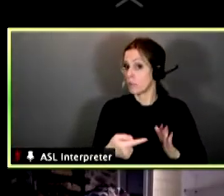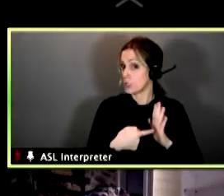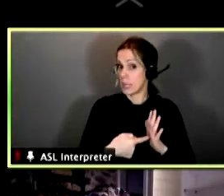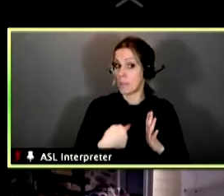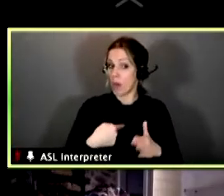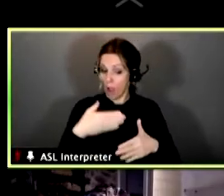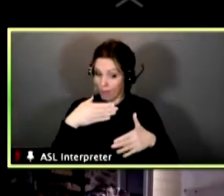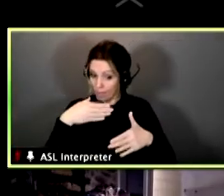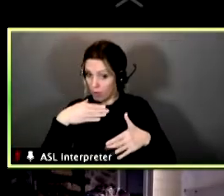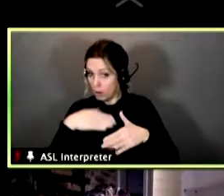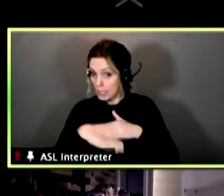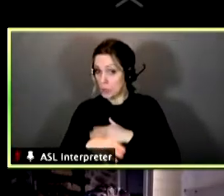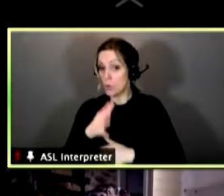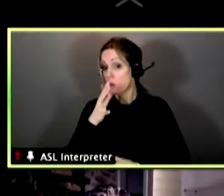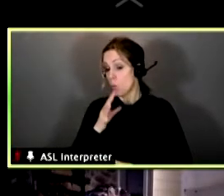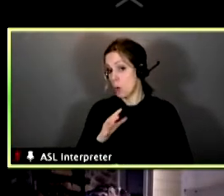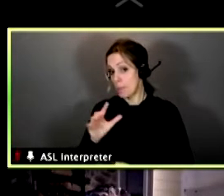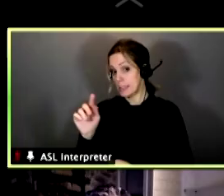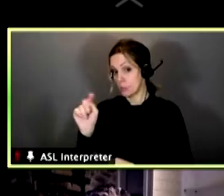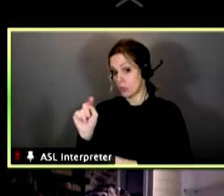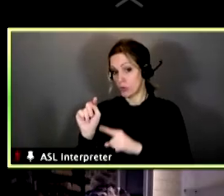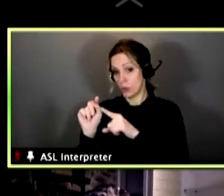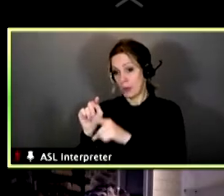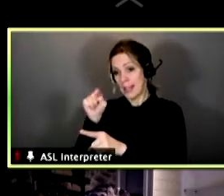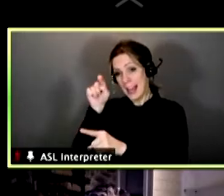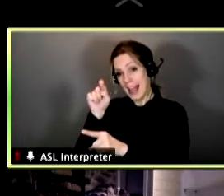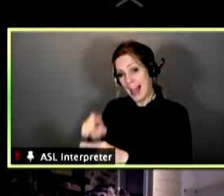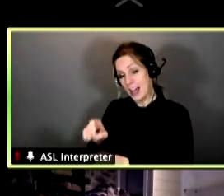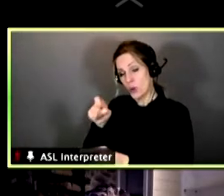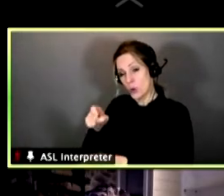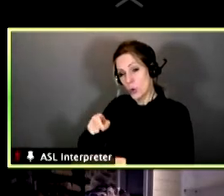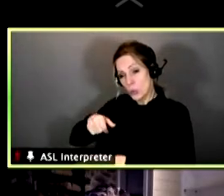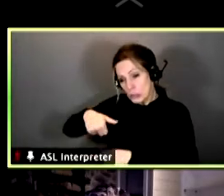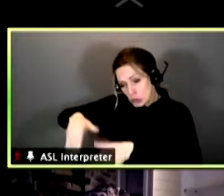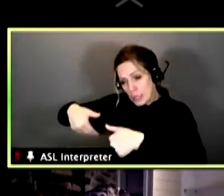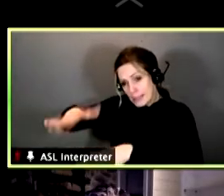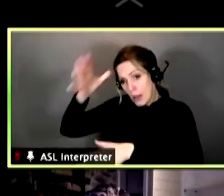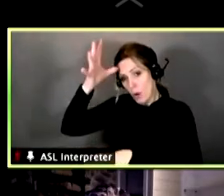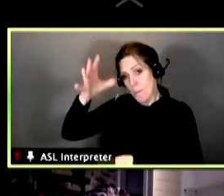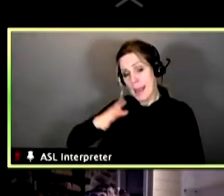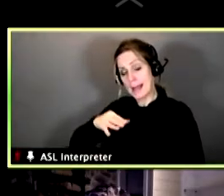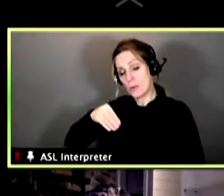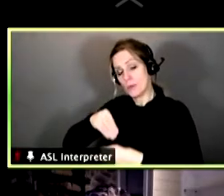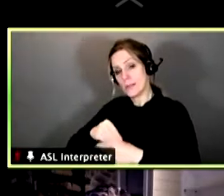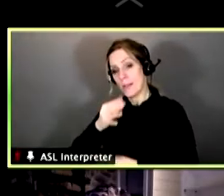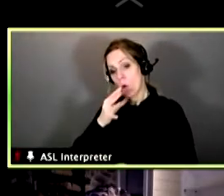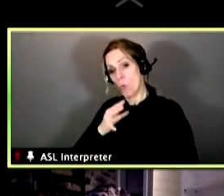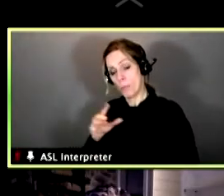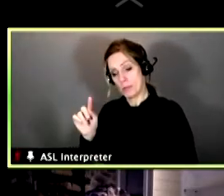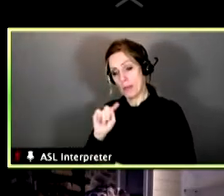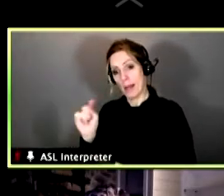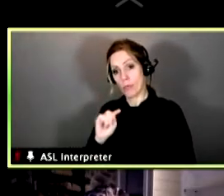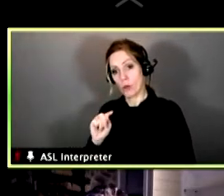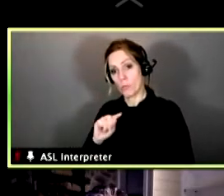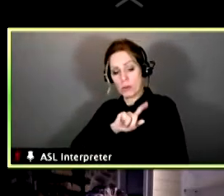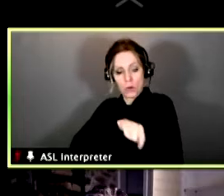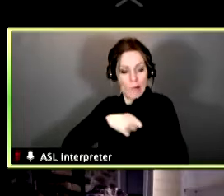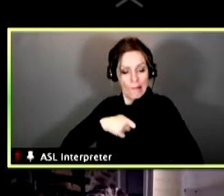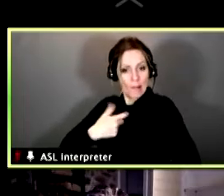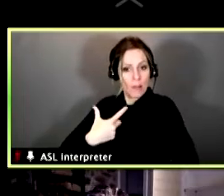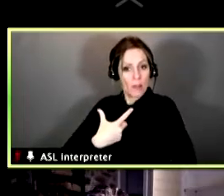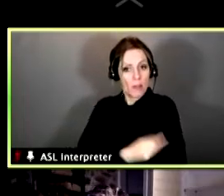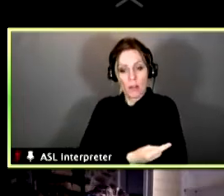a man out of the women's stall who was in there shooting up. We called the police. Nothing happens. They